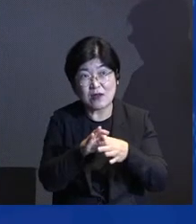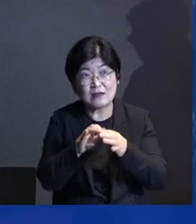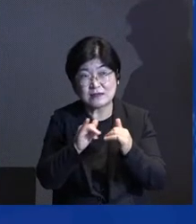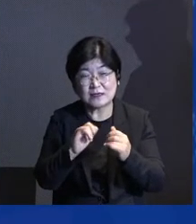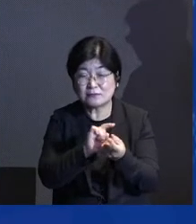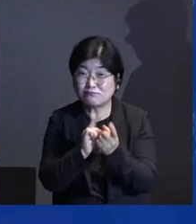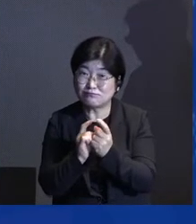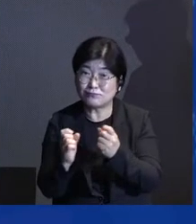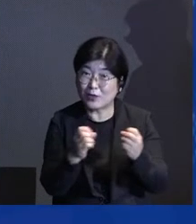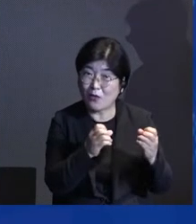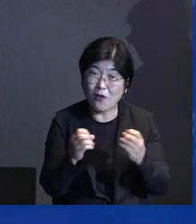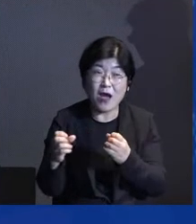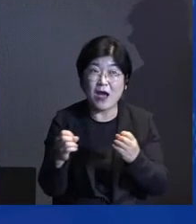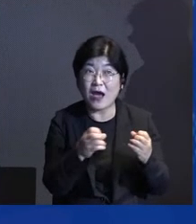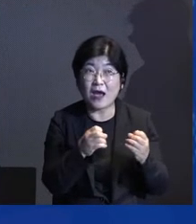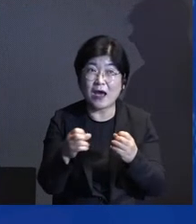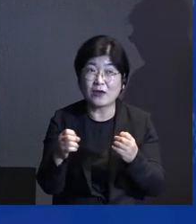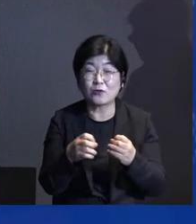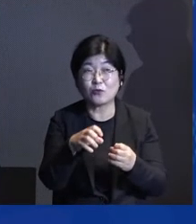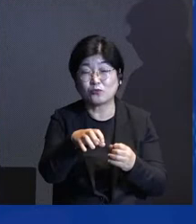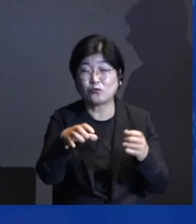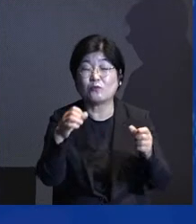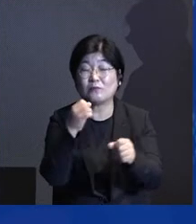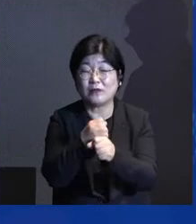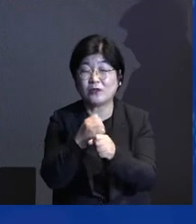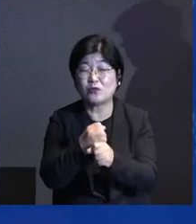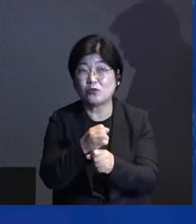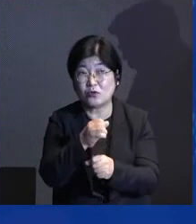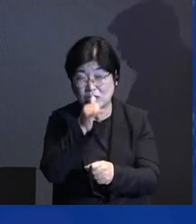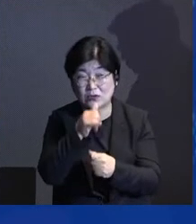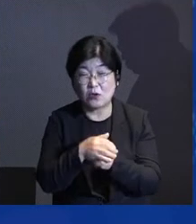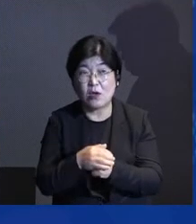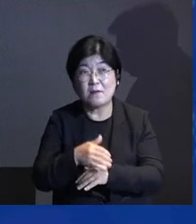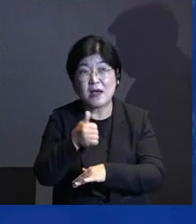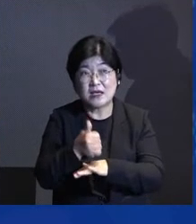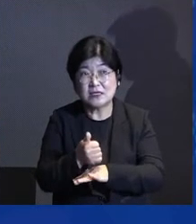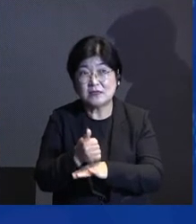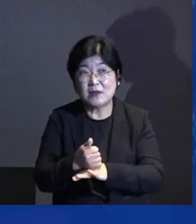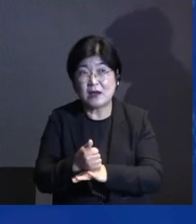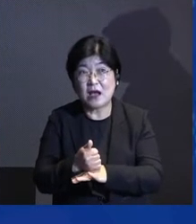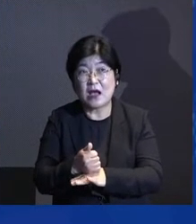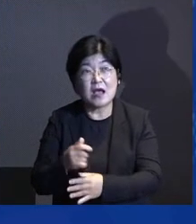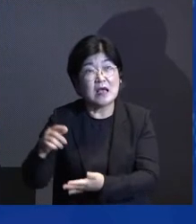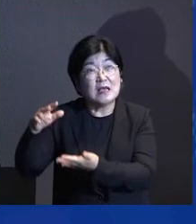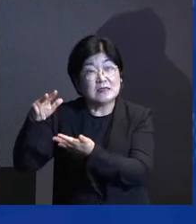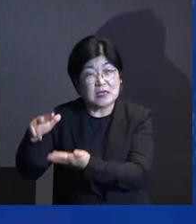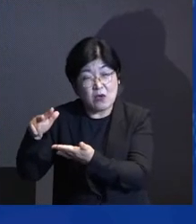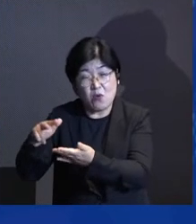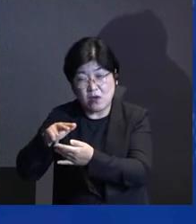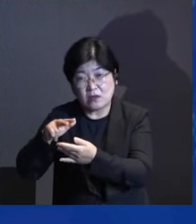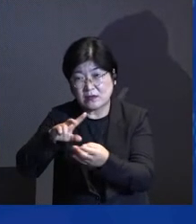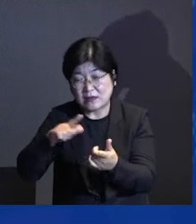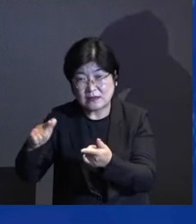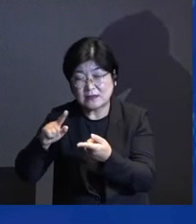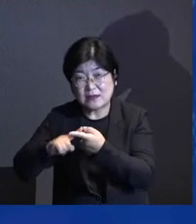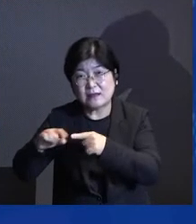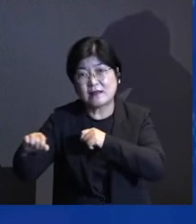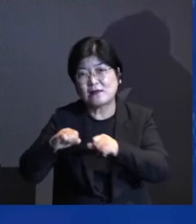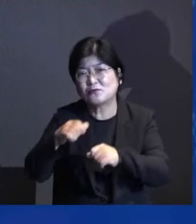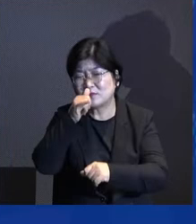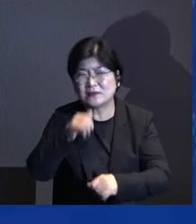And last but not least, the club has the resource mobilization component. So instead of